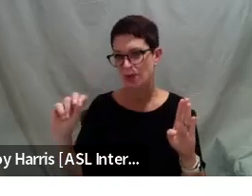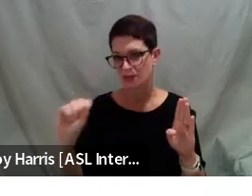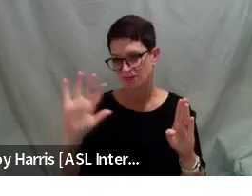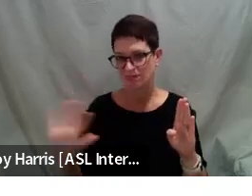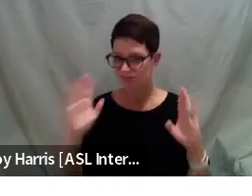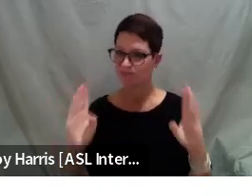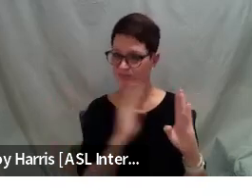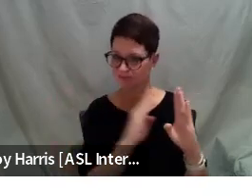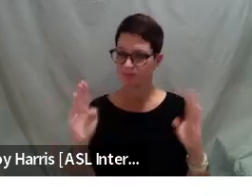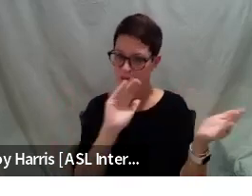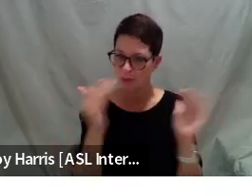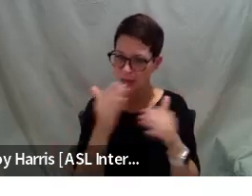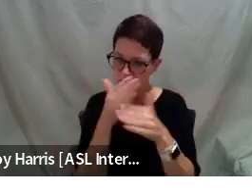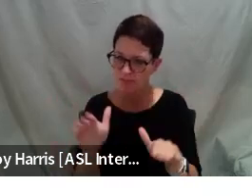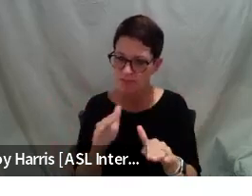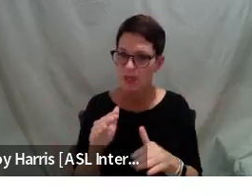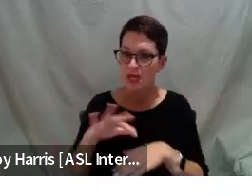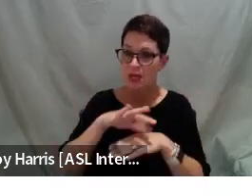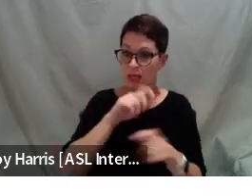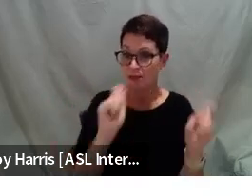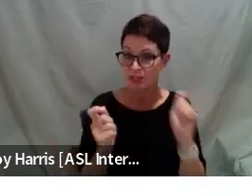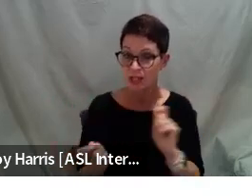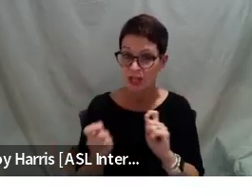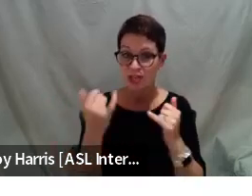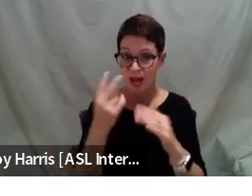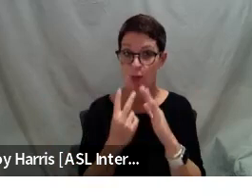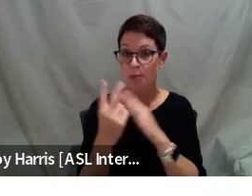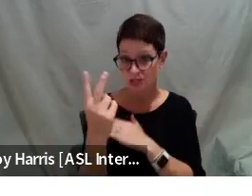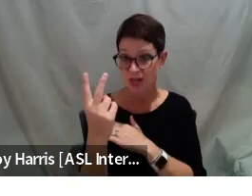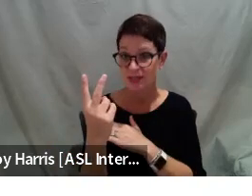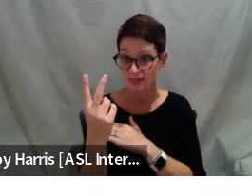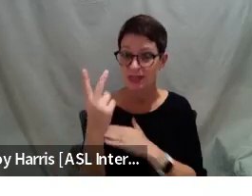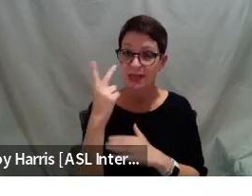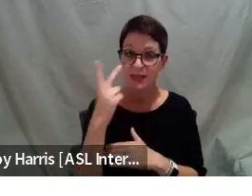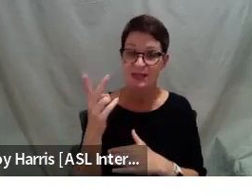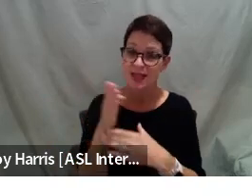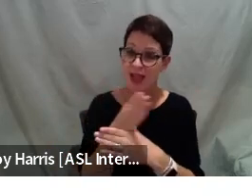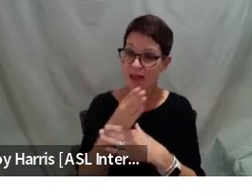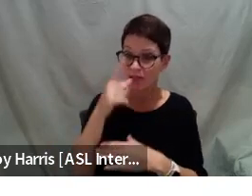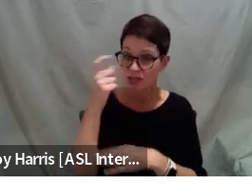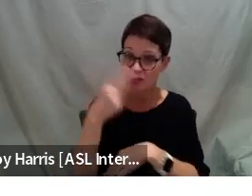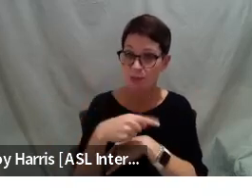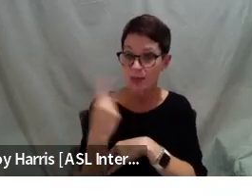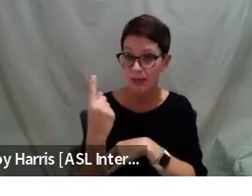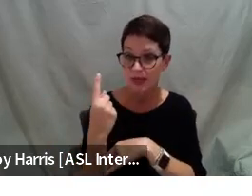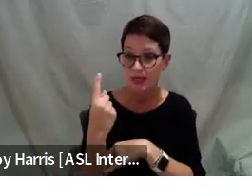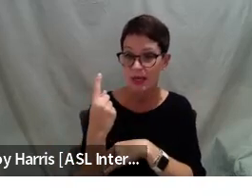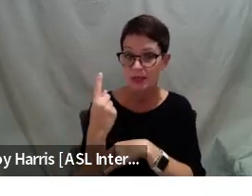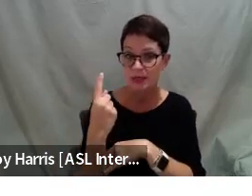And over time, because of climate change, we are projected to see average summer days